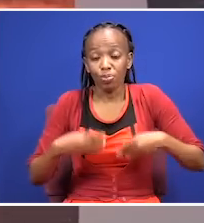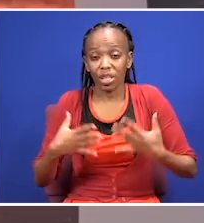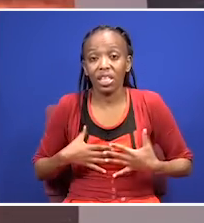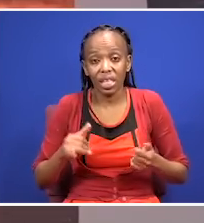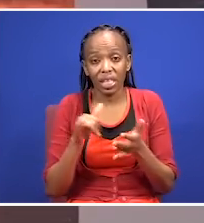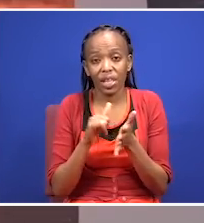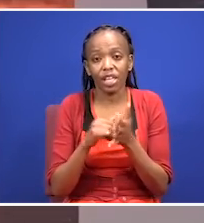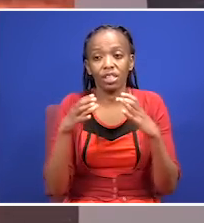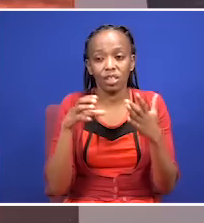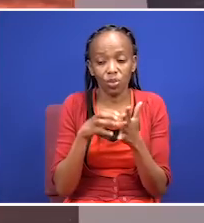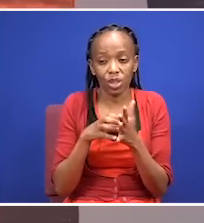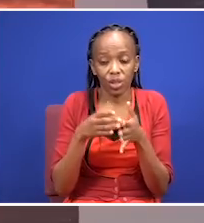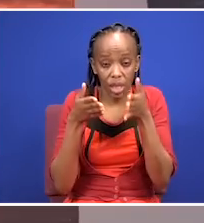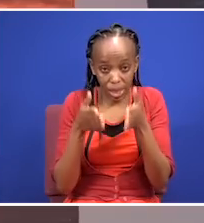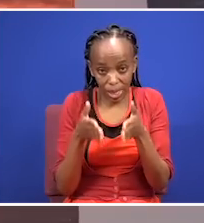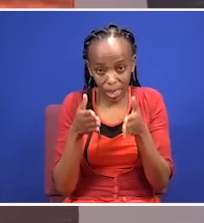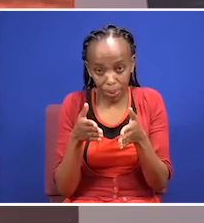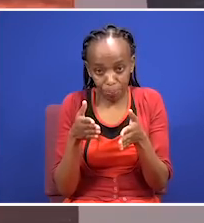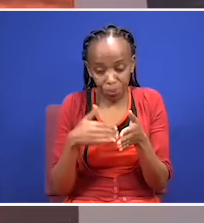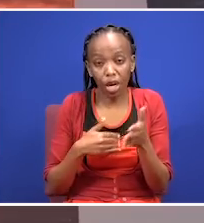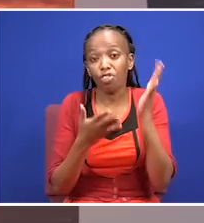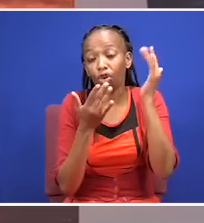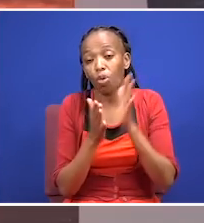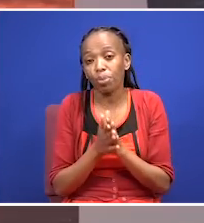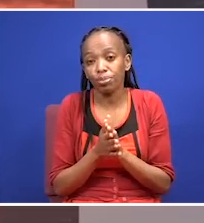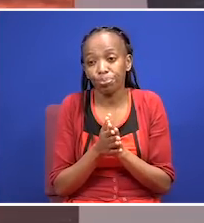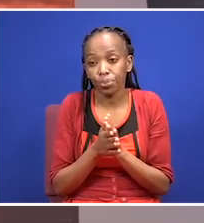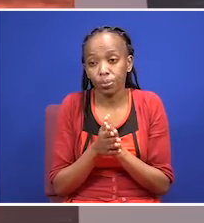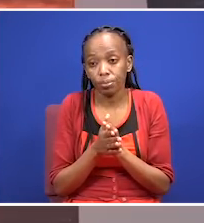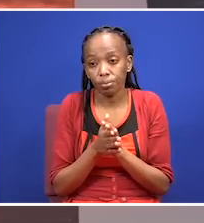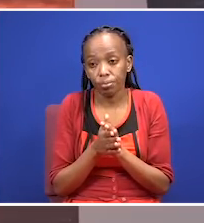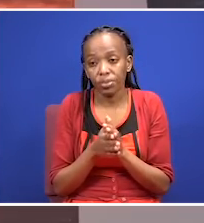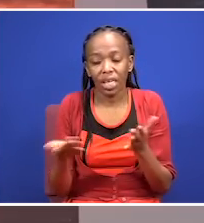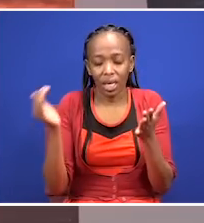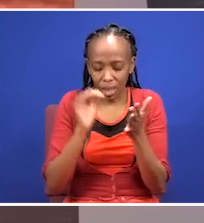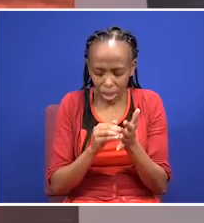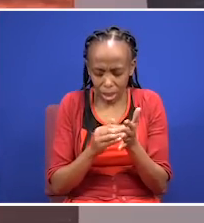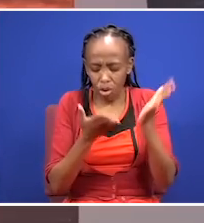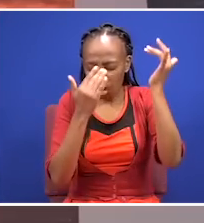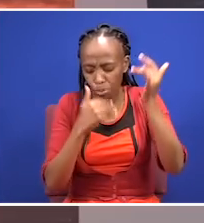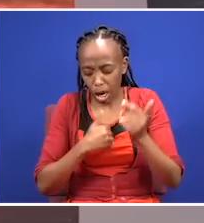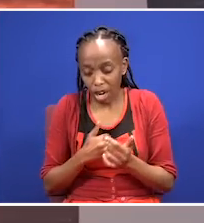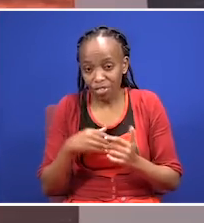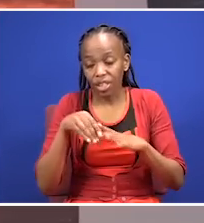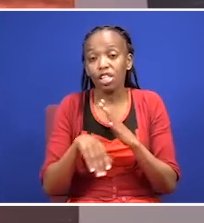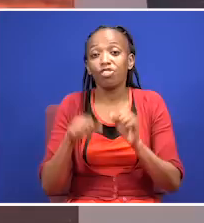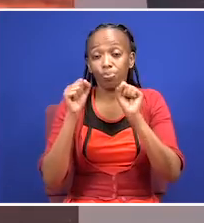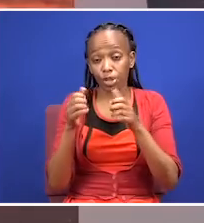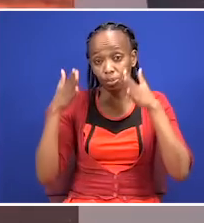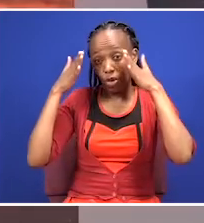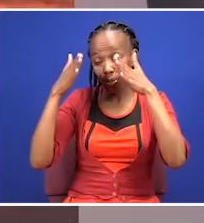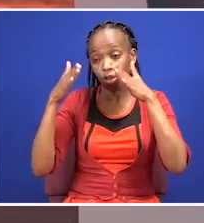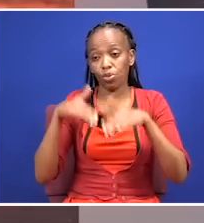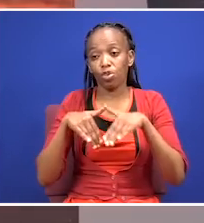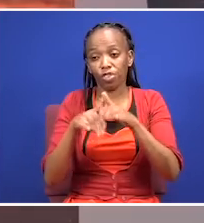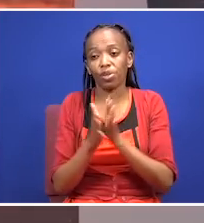situation there is hope i repeat there is hope if we commit to the